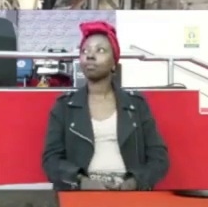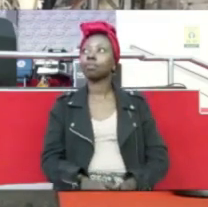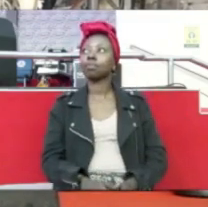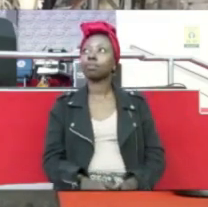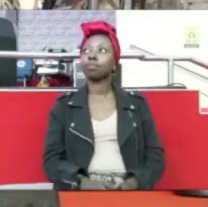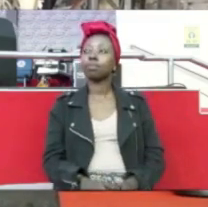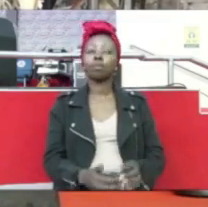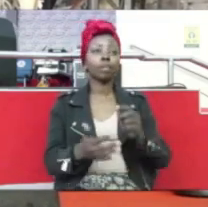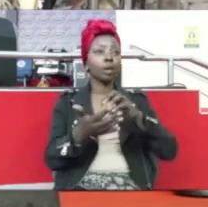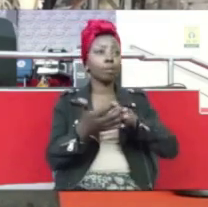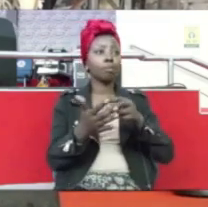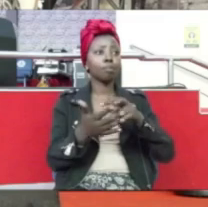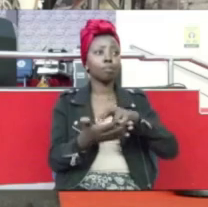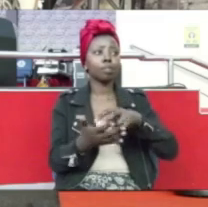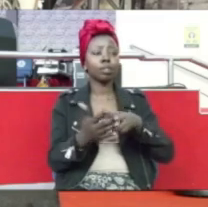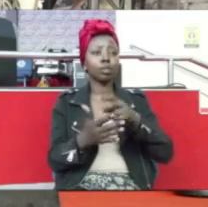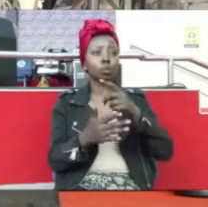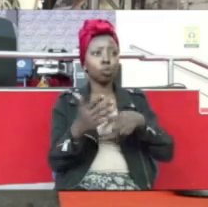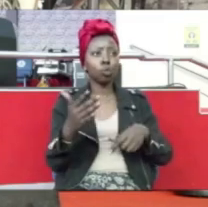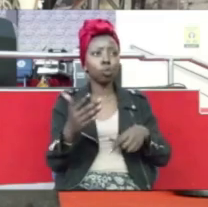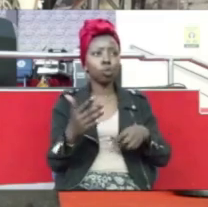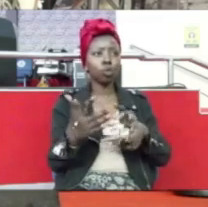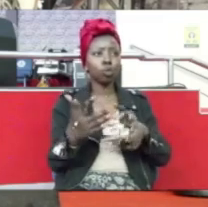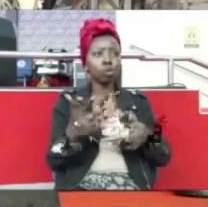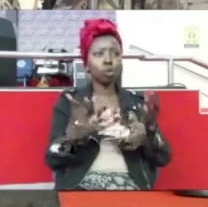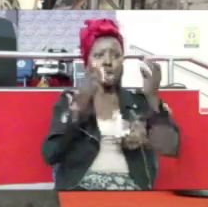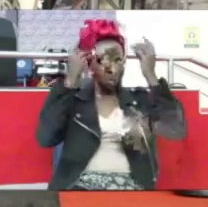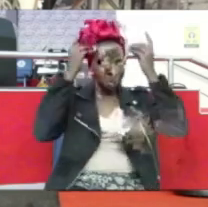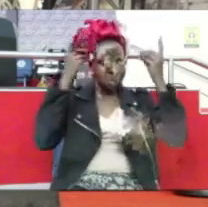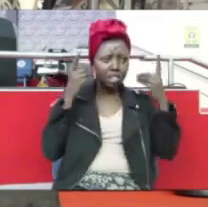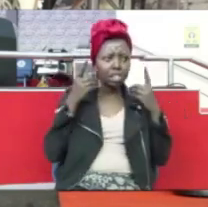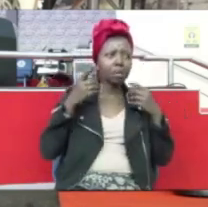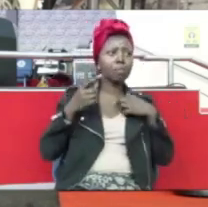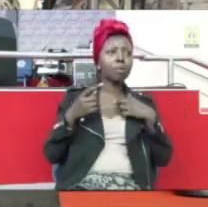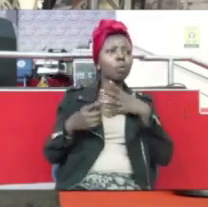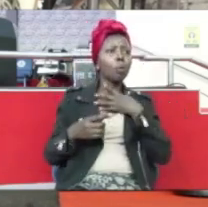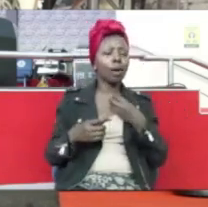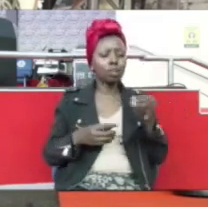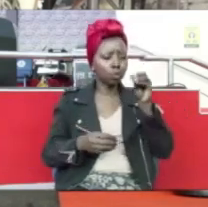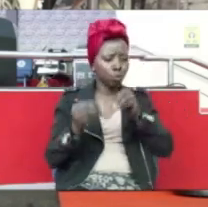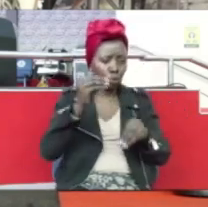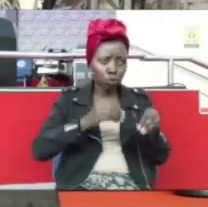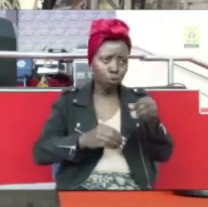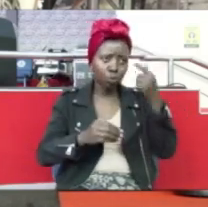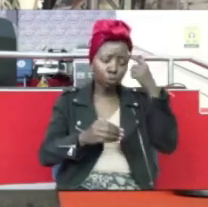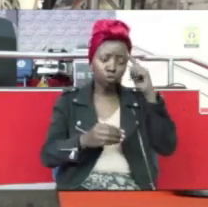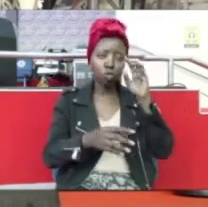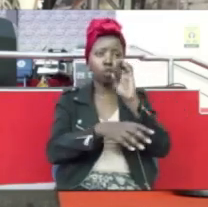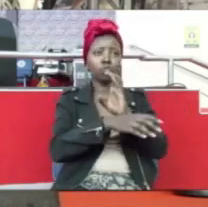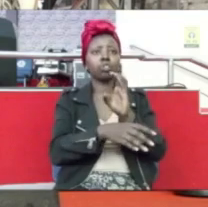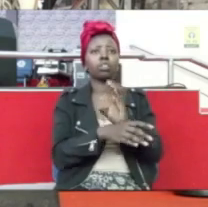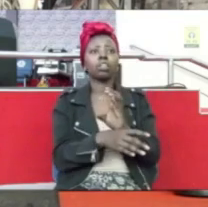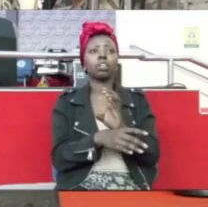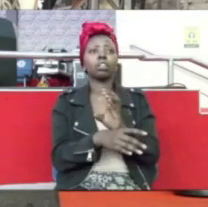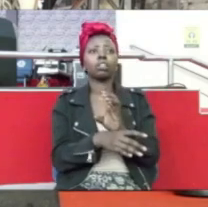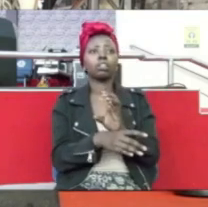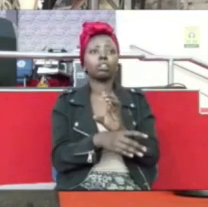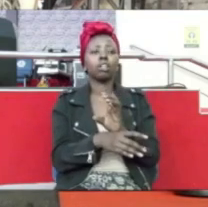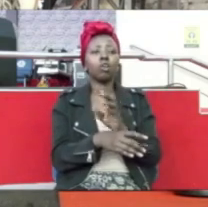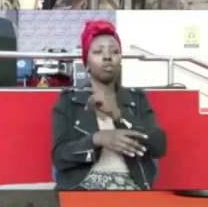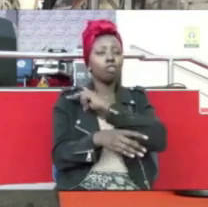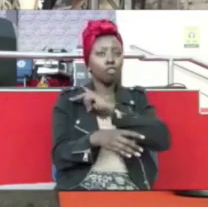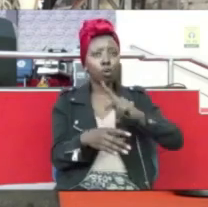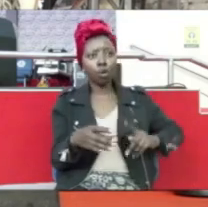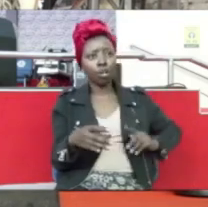is where you decide, me, I want to be a kingdom financier. Ni hapa unaamua ya kwamba mimi nitakuwa